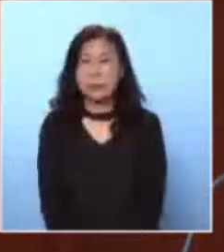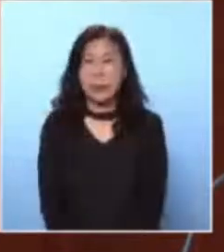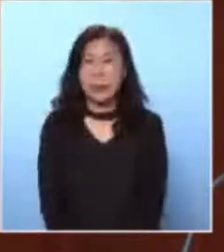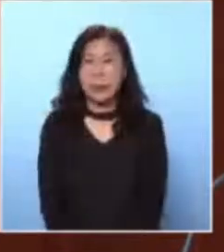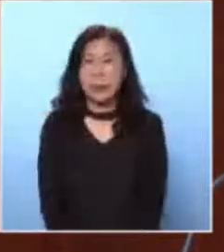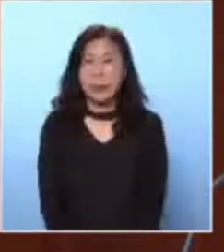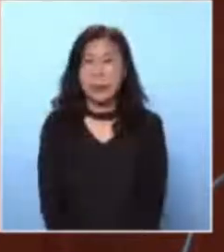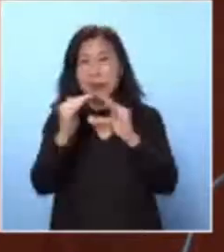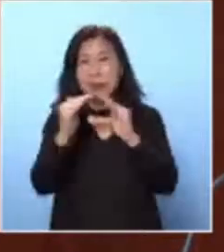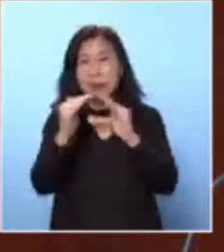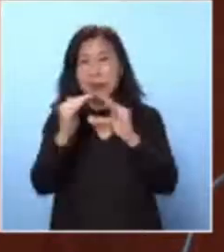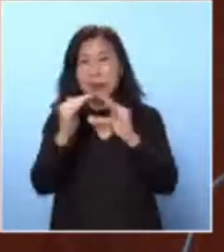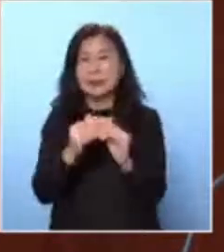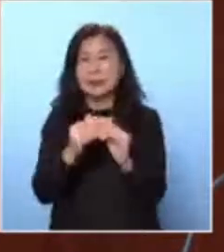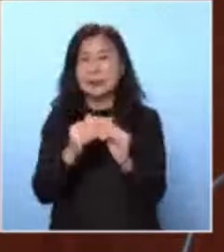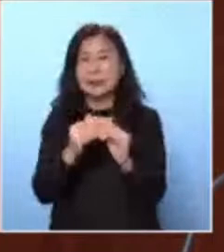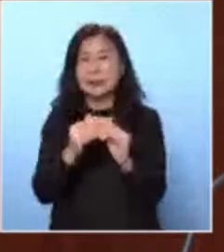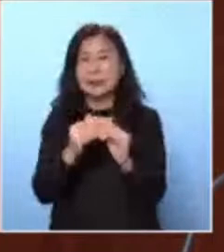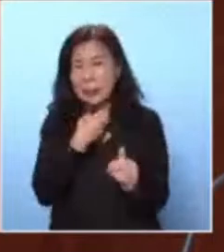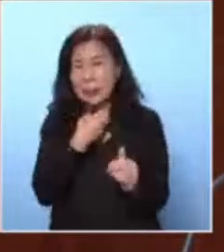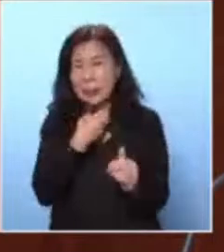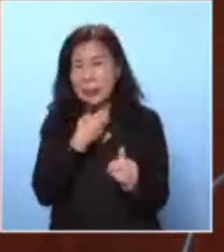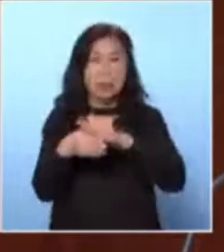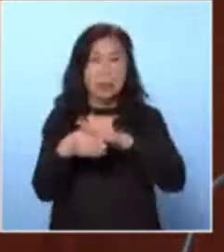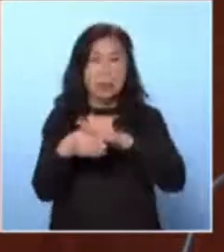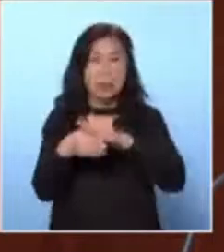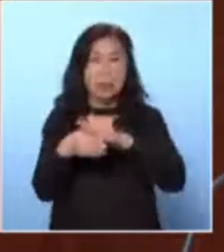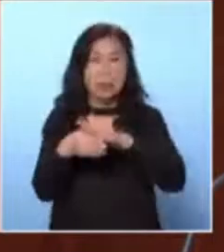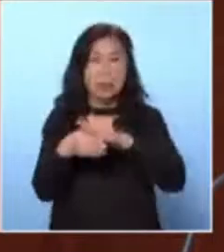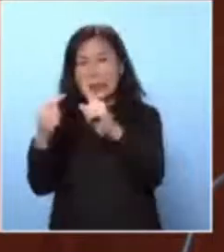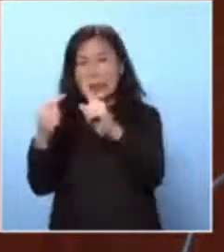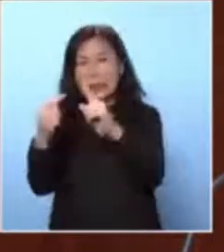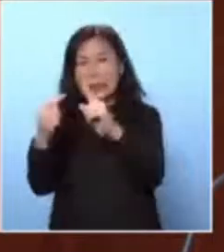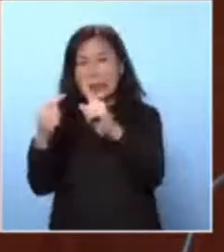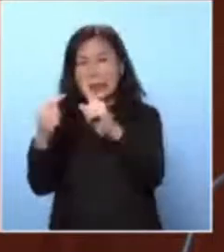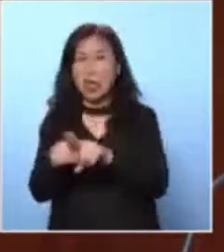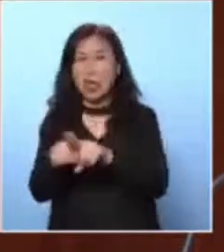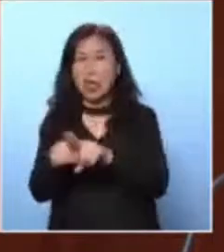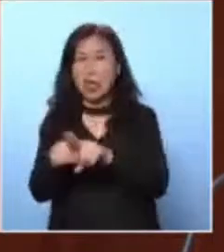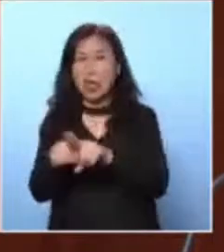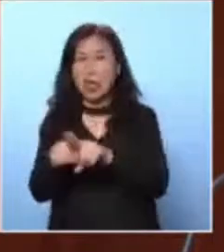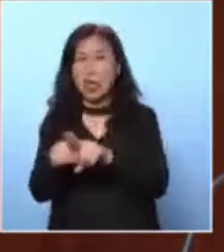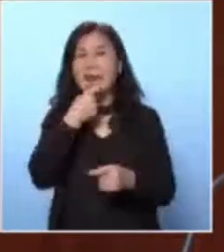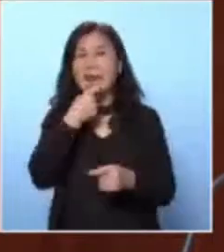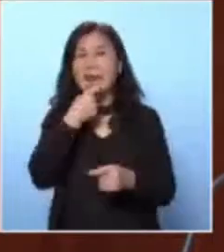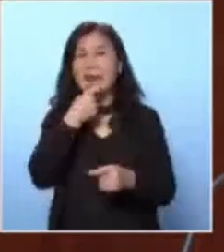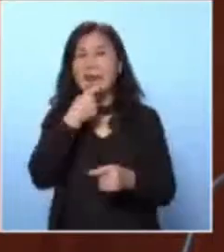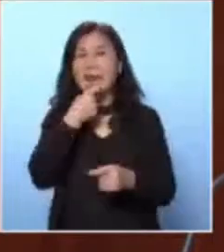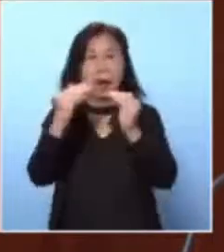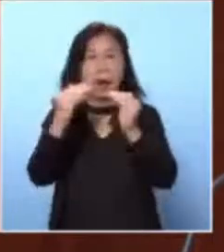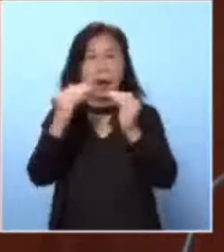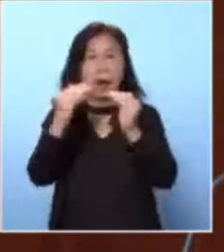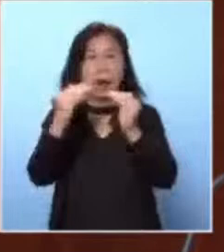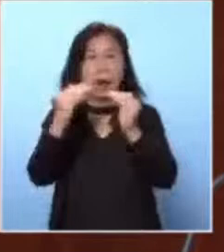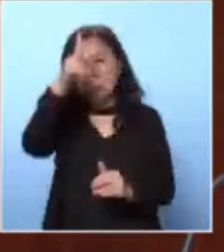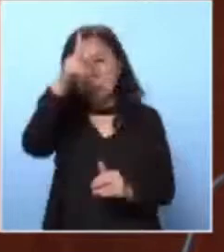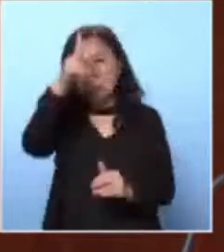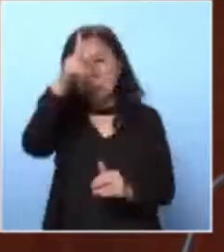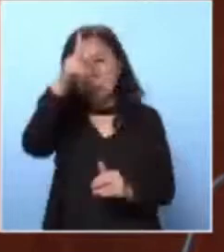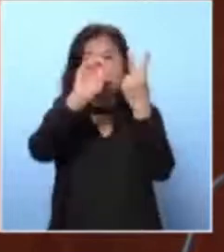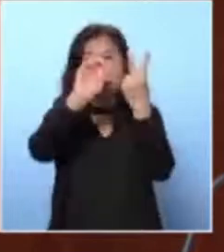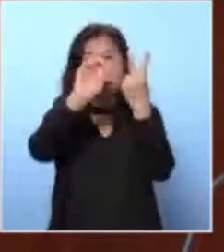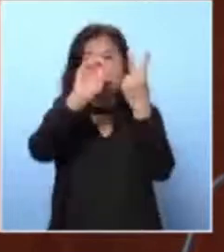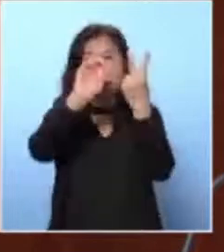Against a backdrop of tight housing supply and solid demand for property purchase, the government has, since 2010,